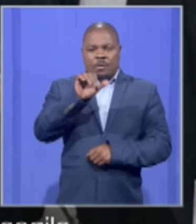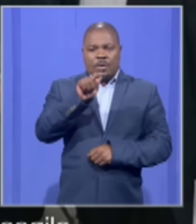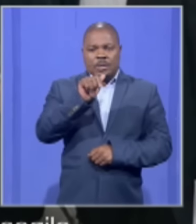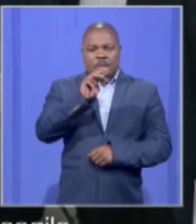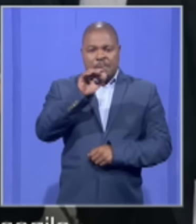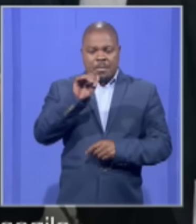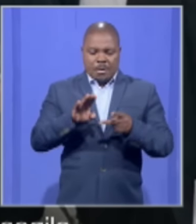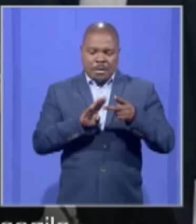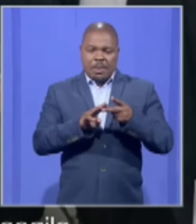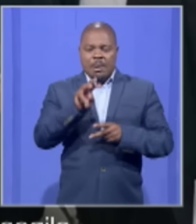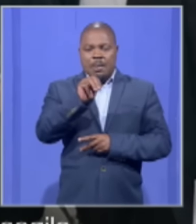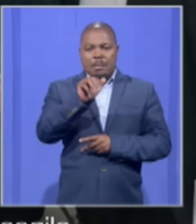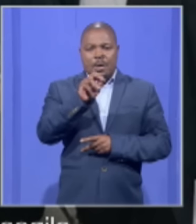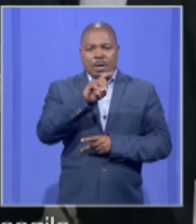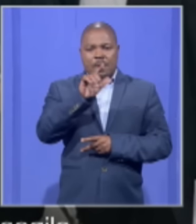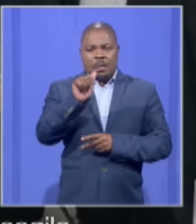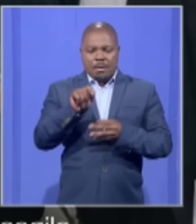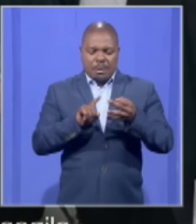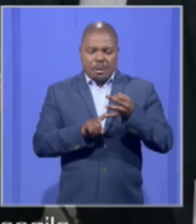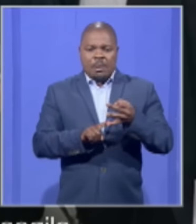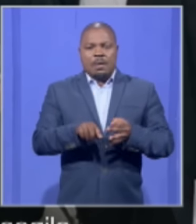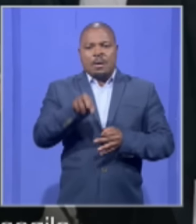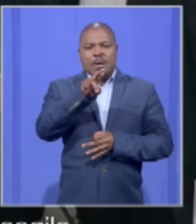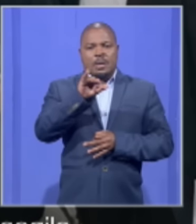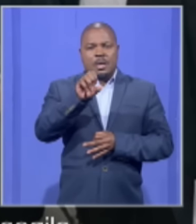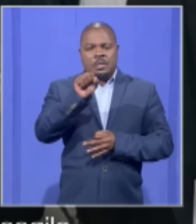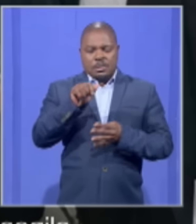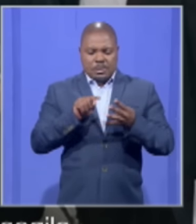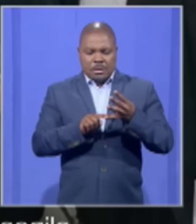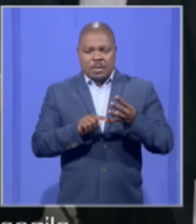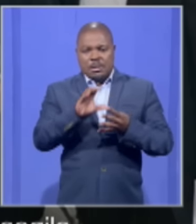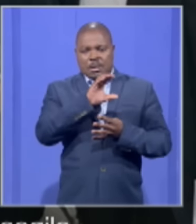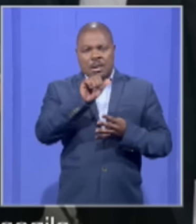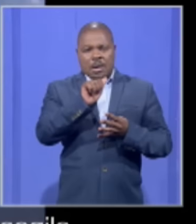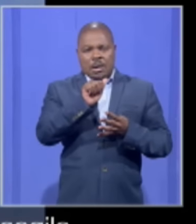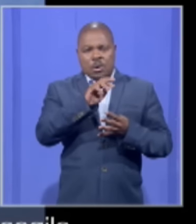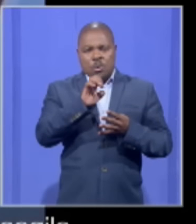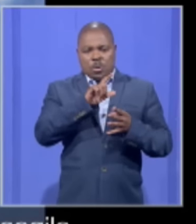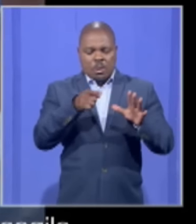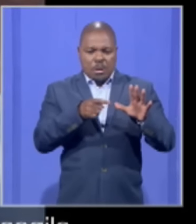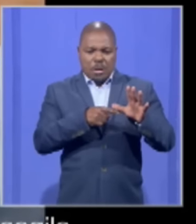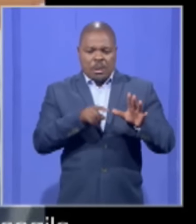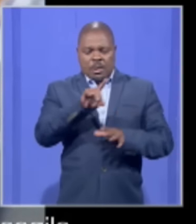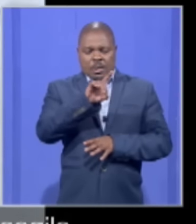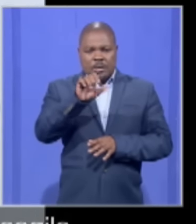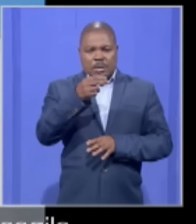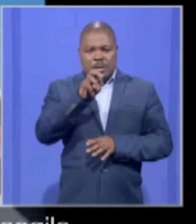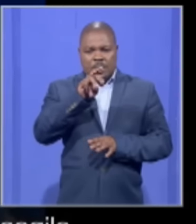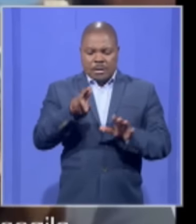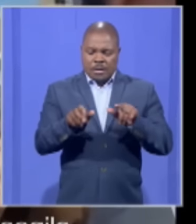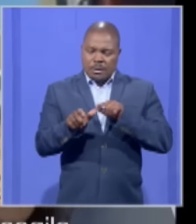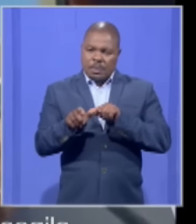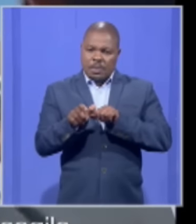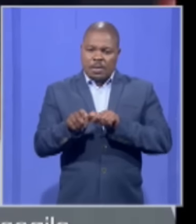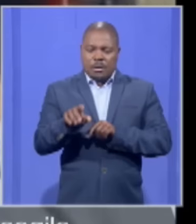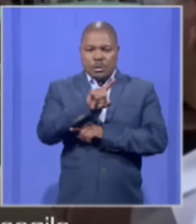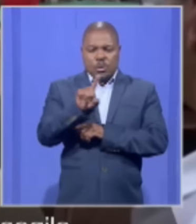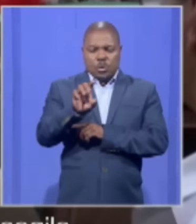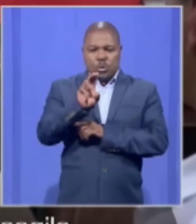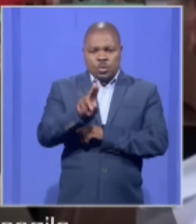Hendricks, Mandla Mandela, Rias Mula, Caroline Shelva, Dr. Zahir Suma, Zukisa